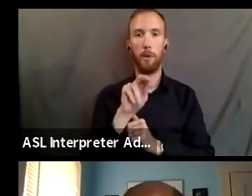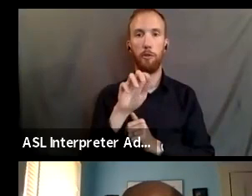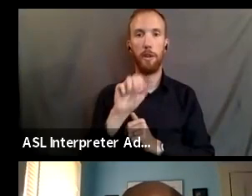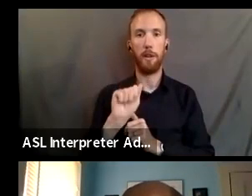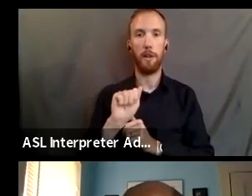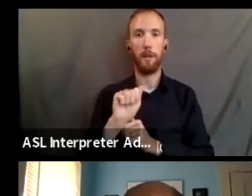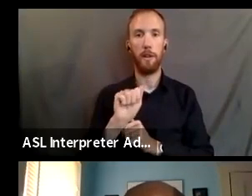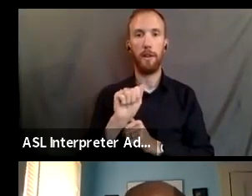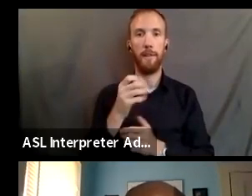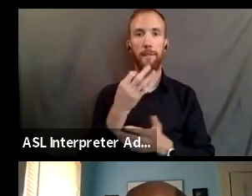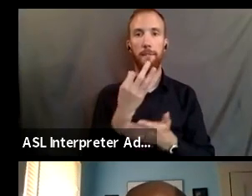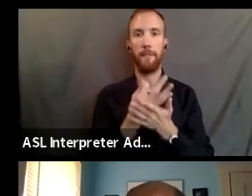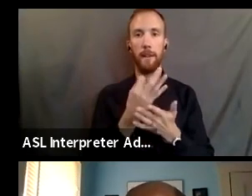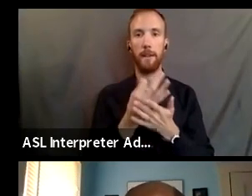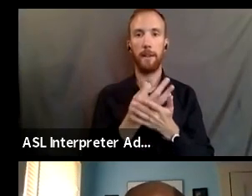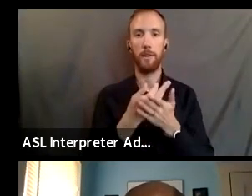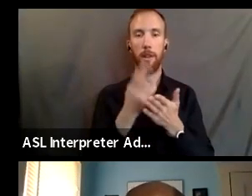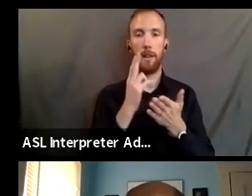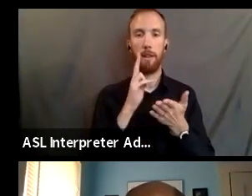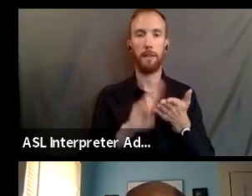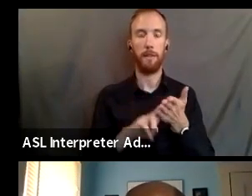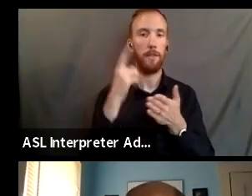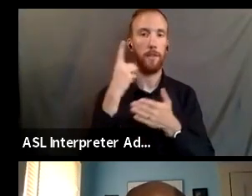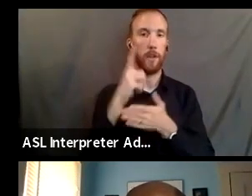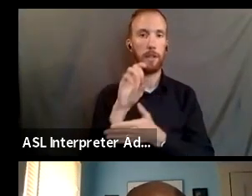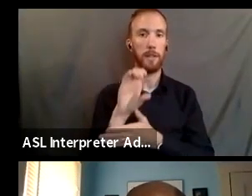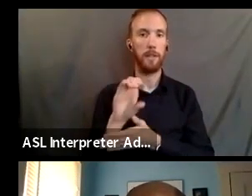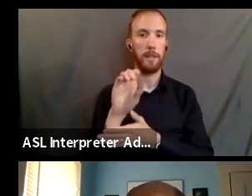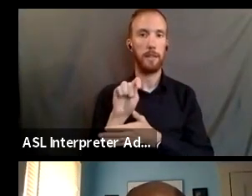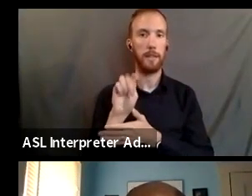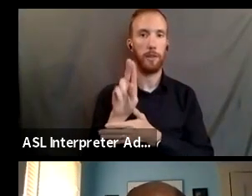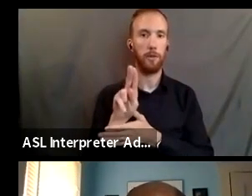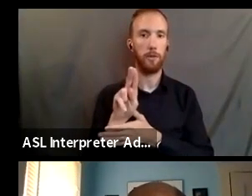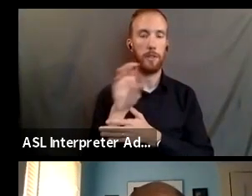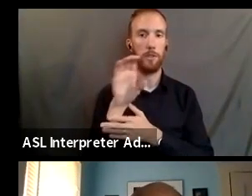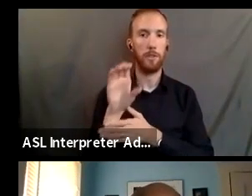secretary for the chicago teachers union miss moreno